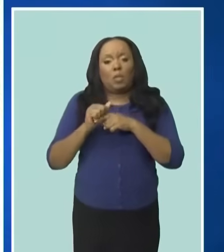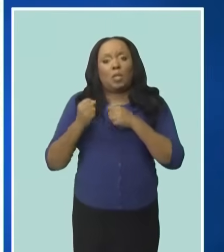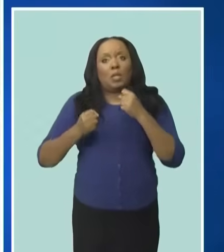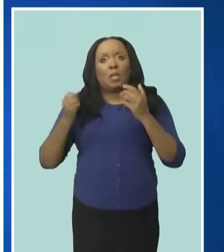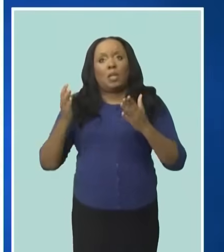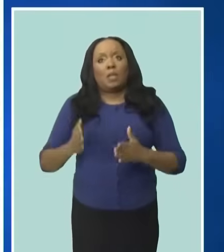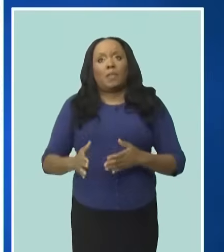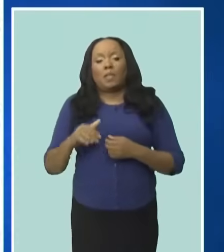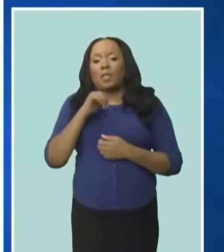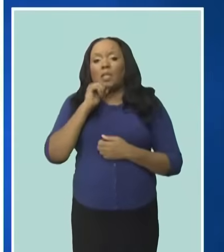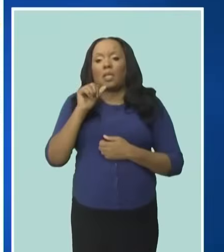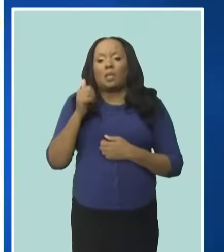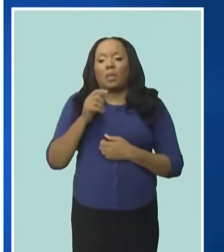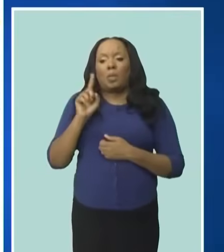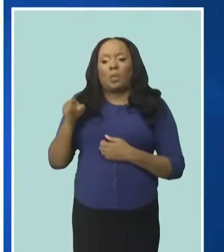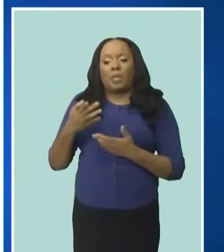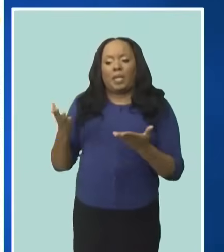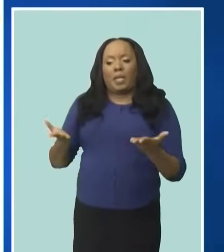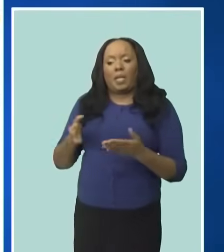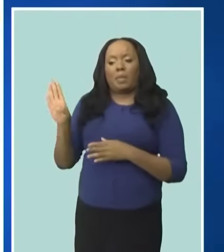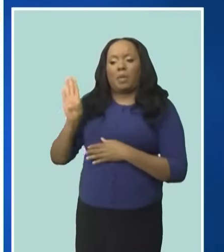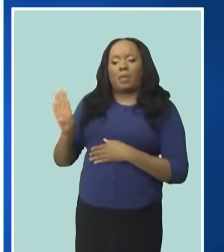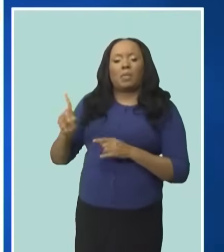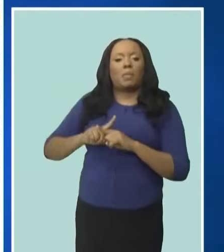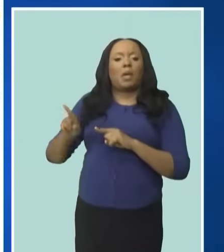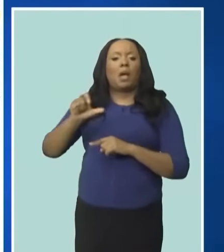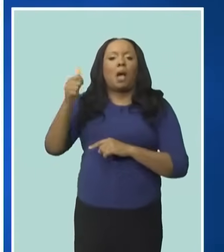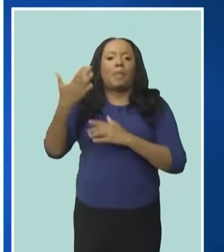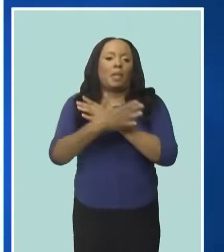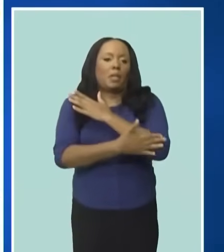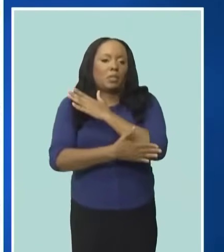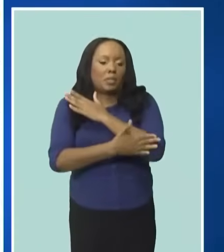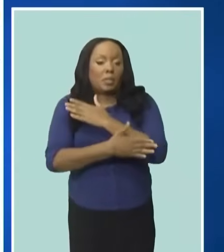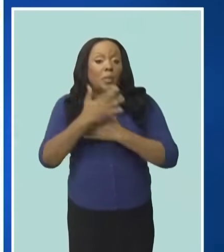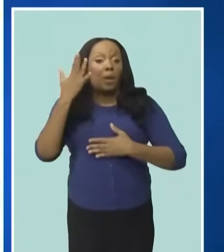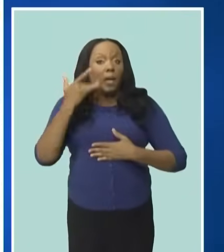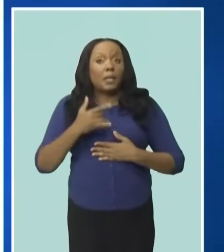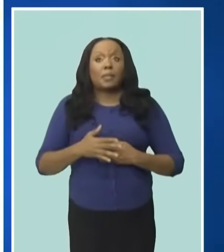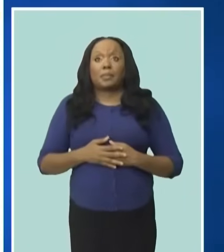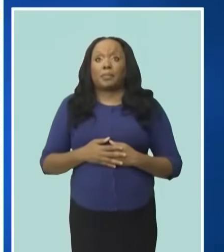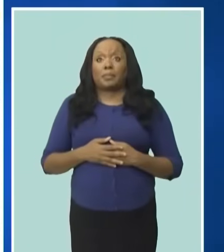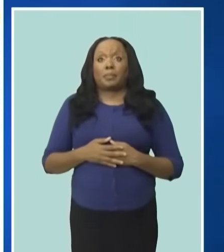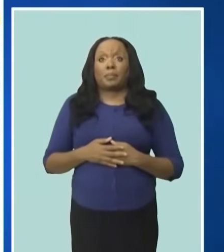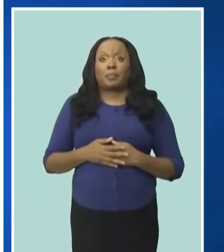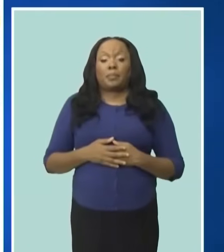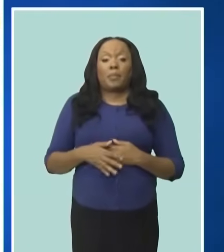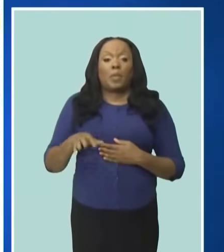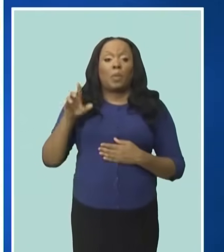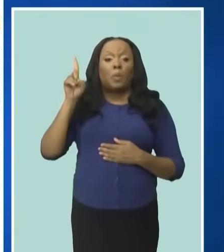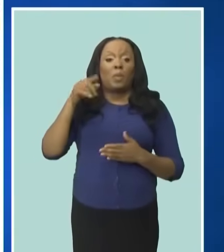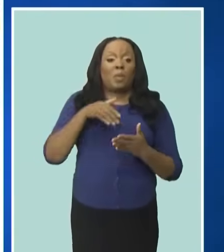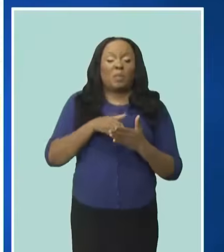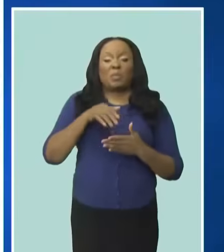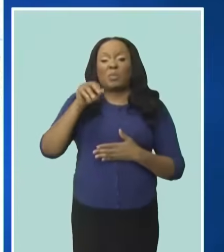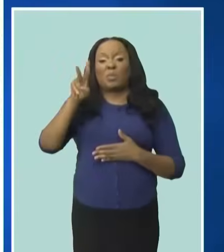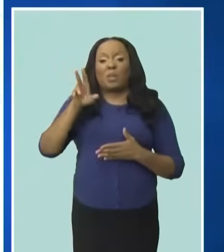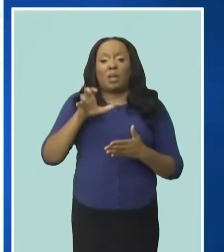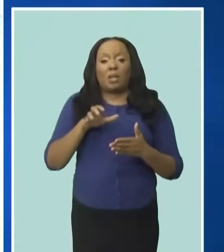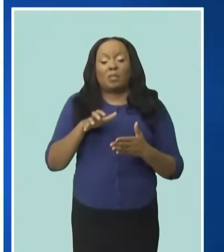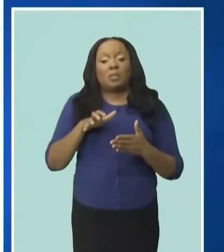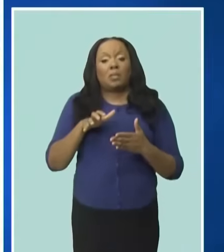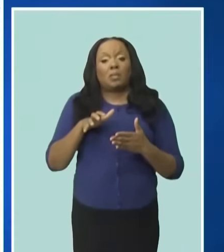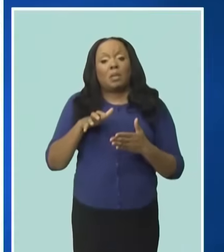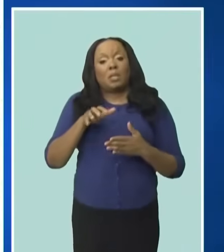from outside of Barbados. He explains the move is necessary because there are 1,200 registered public service